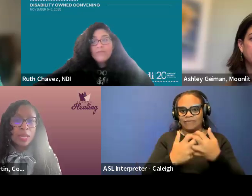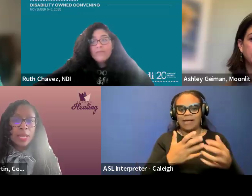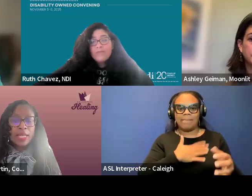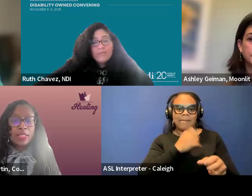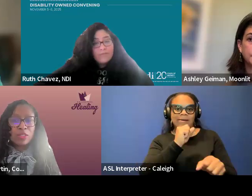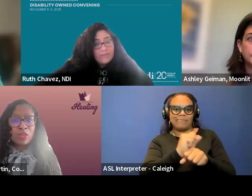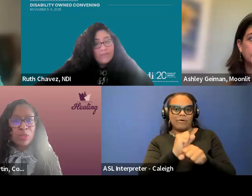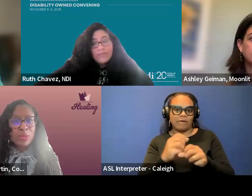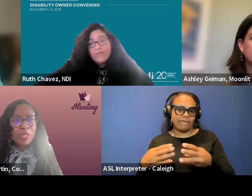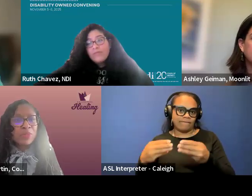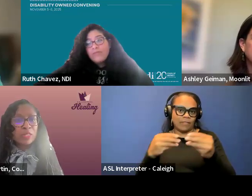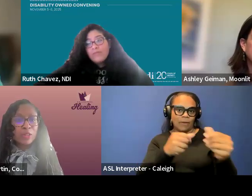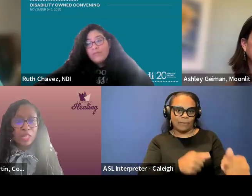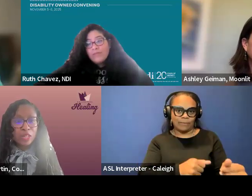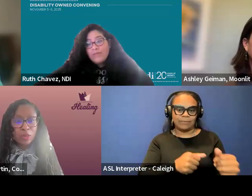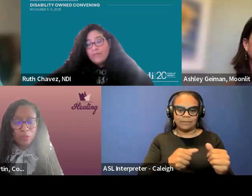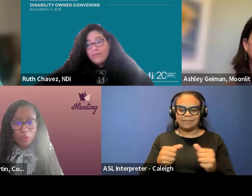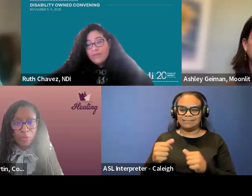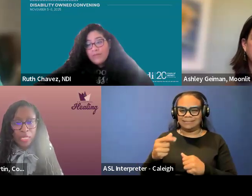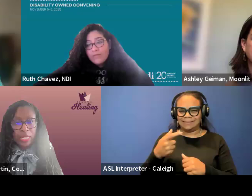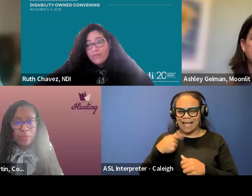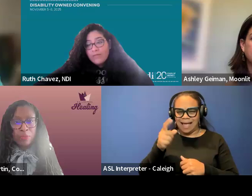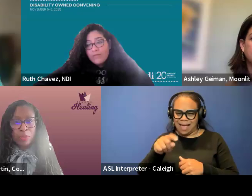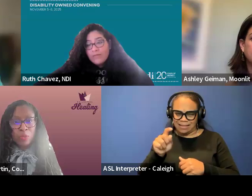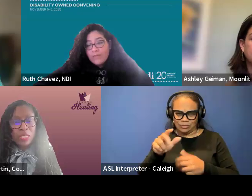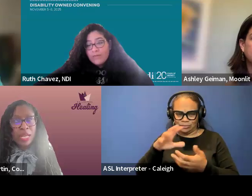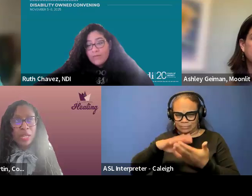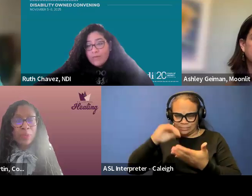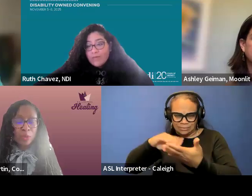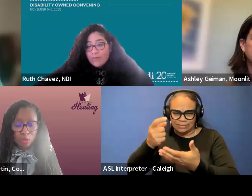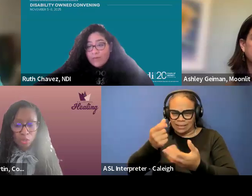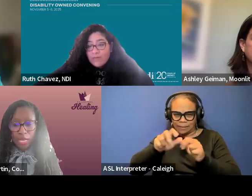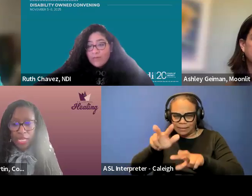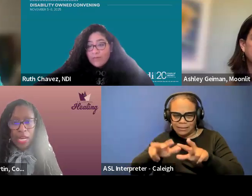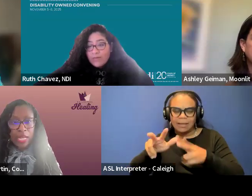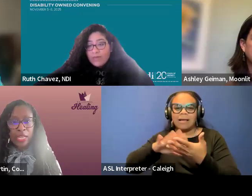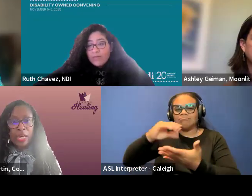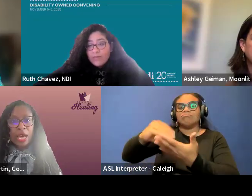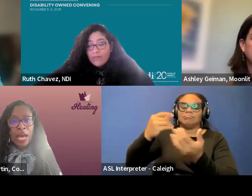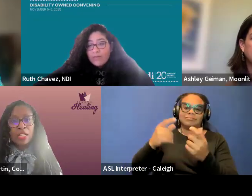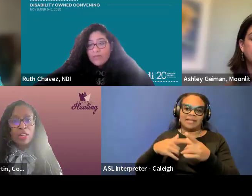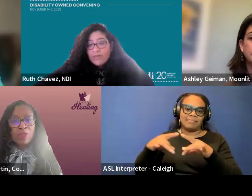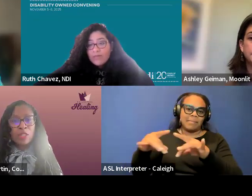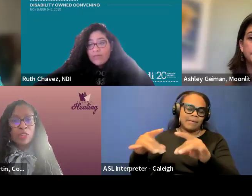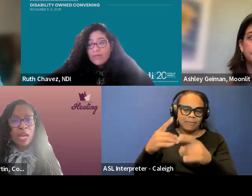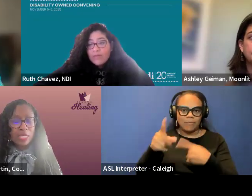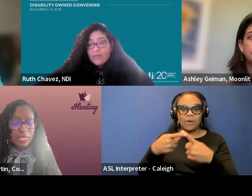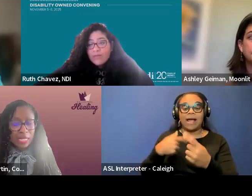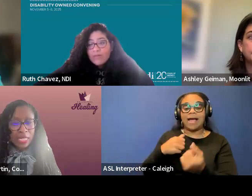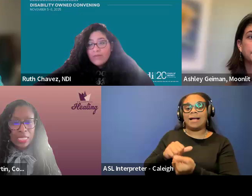workflow. And so there was a bit of a learning curve for me. But once I approached AI out